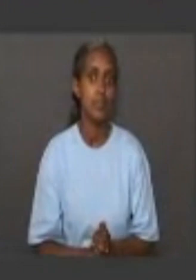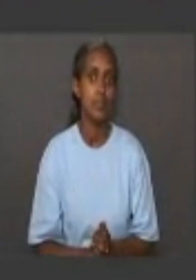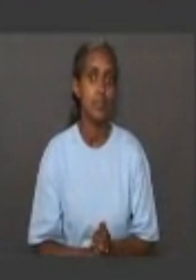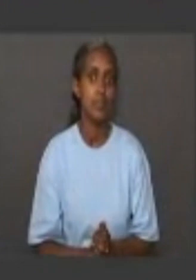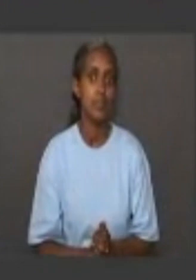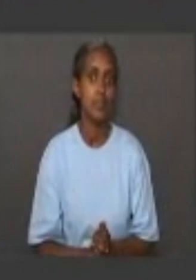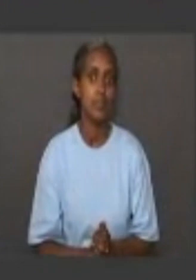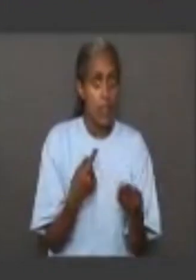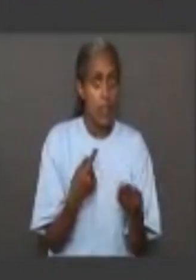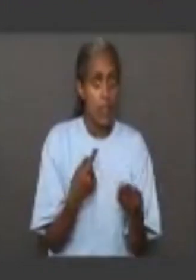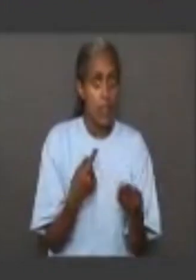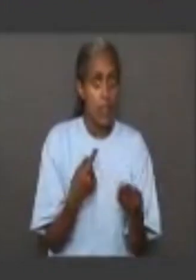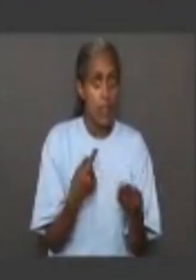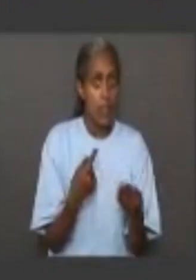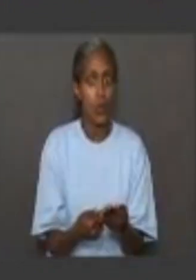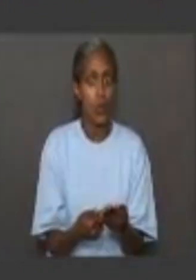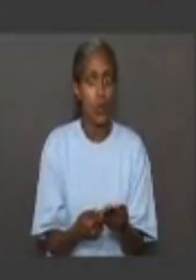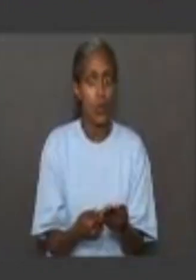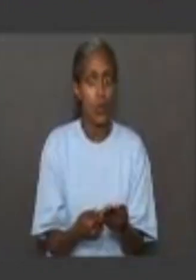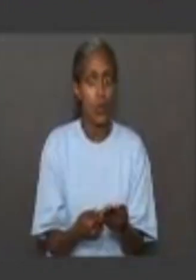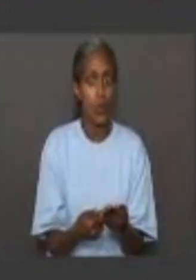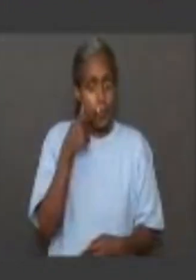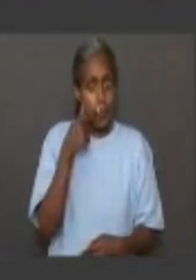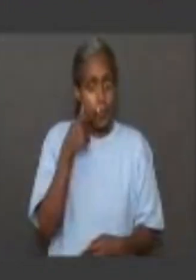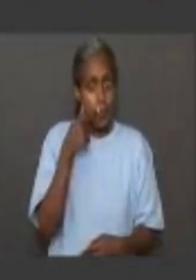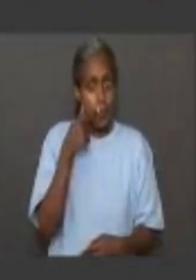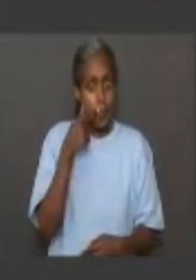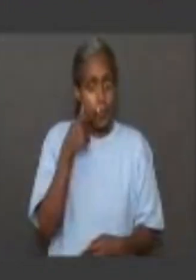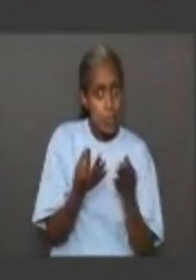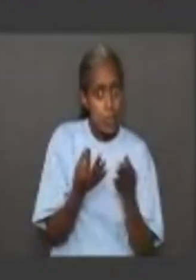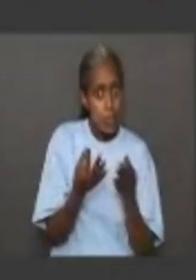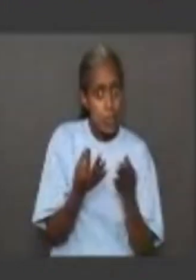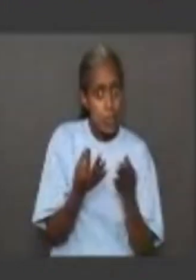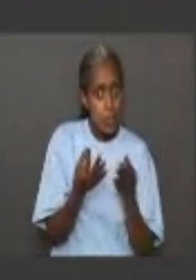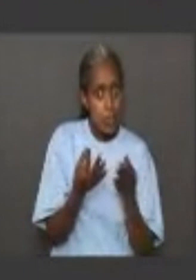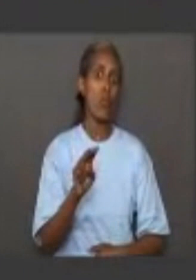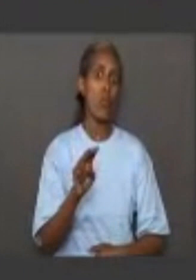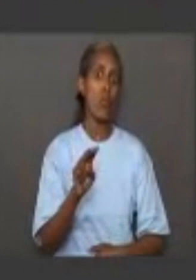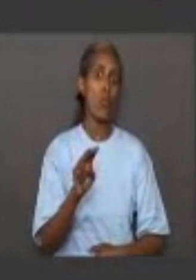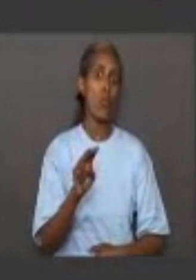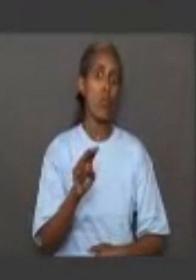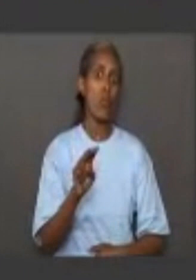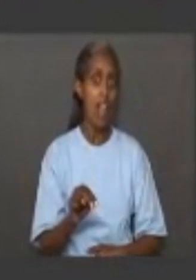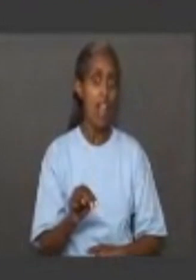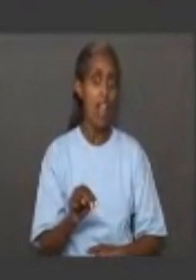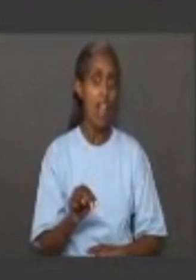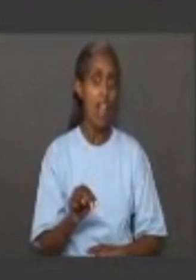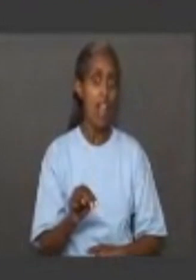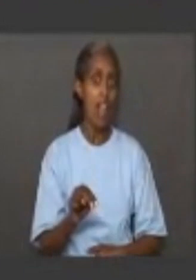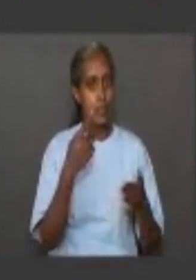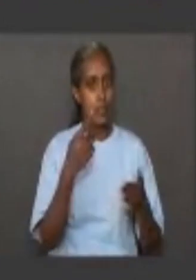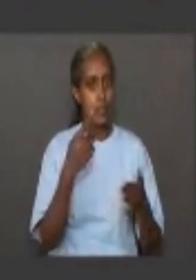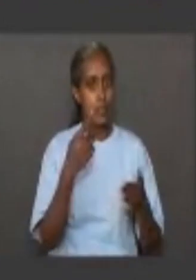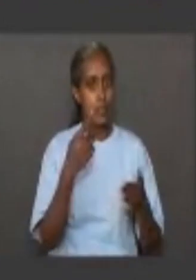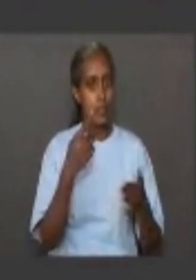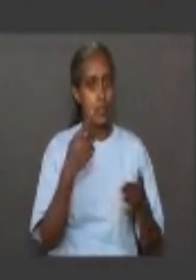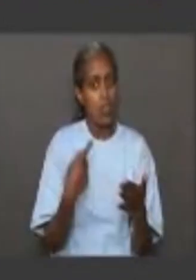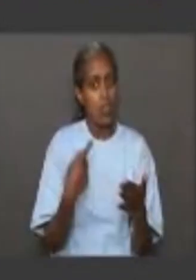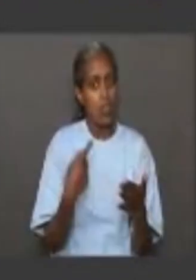Therefore, we may express our polynomial as the product of these